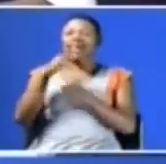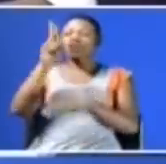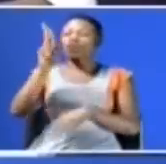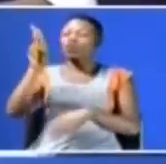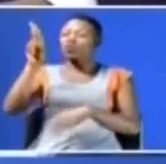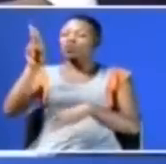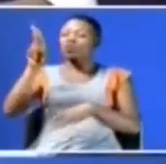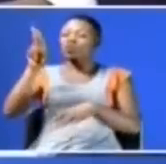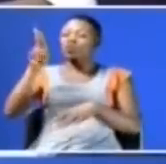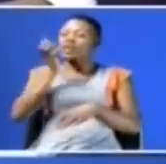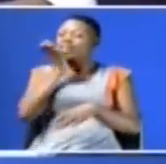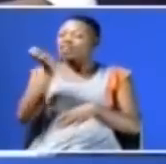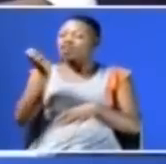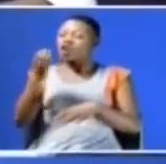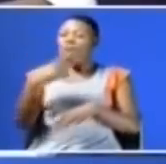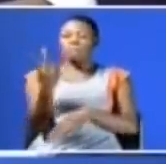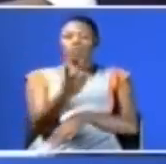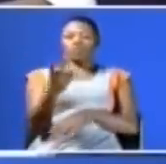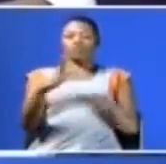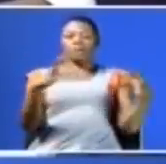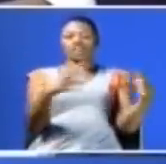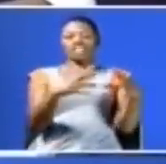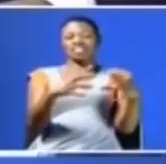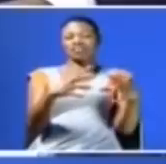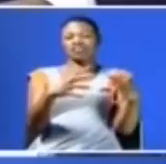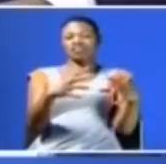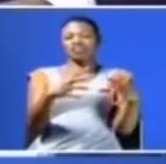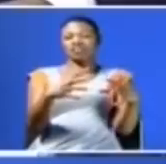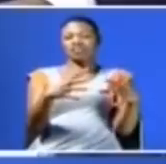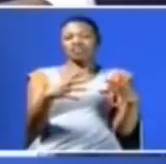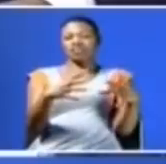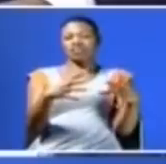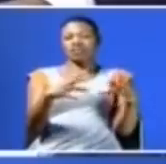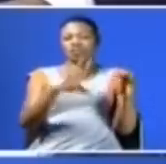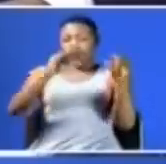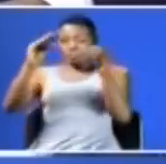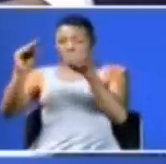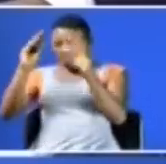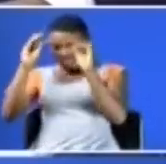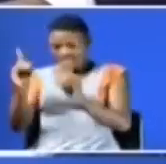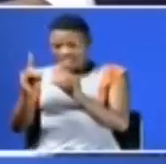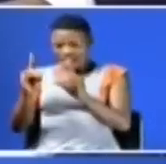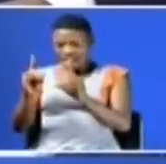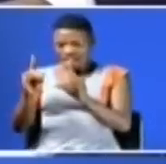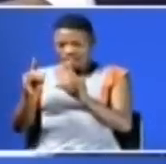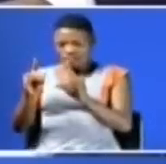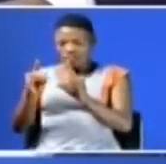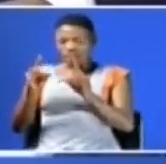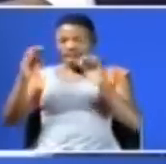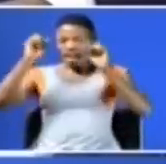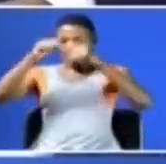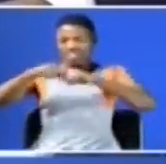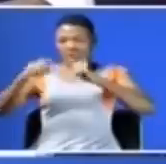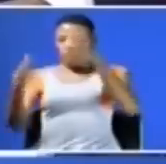abandoned both their political parties and government, went and cut a deal. Okay. Came out with this